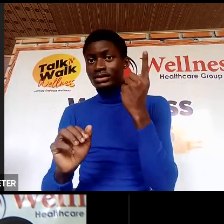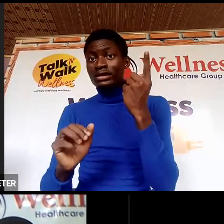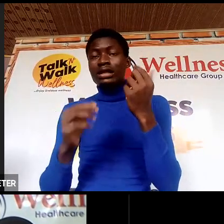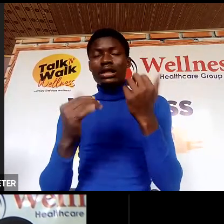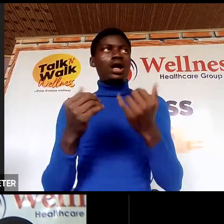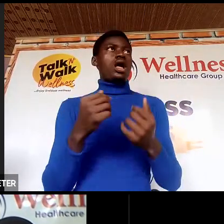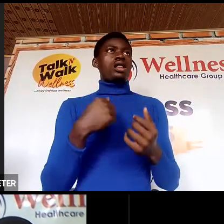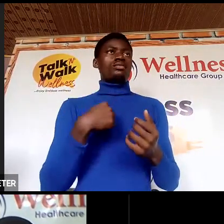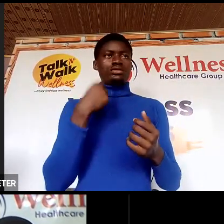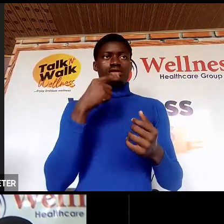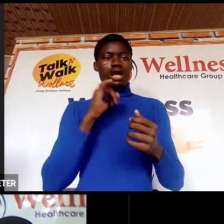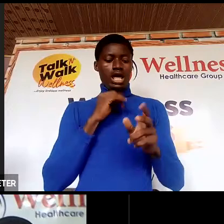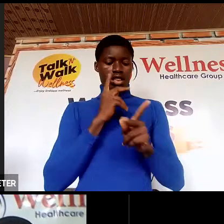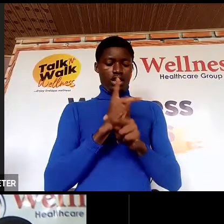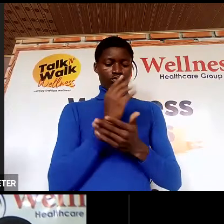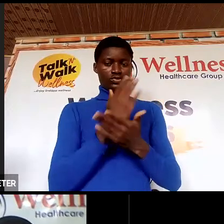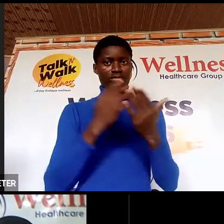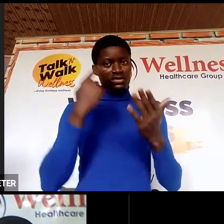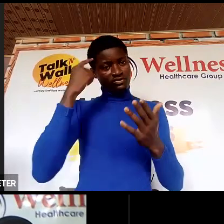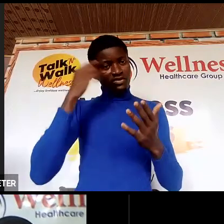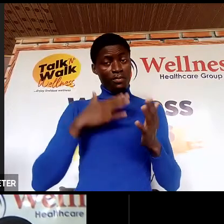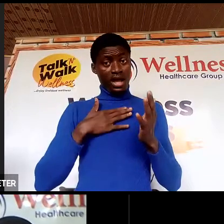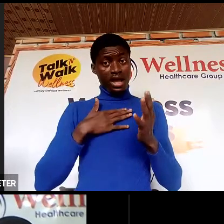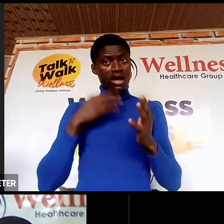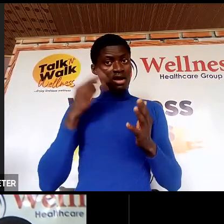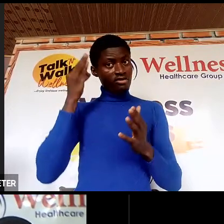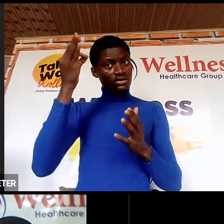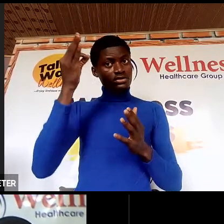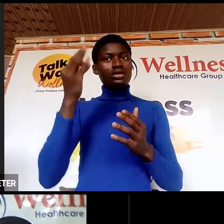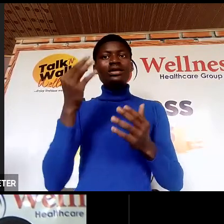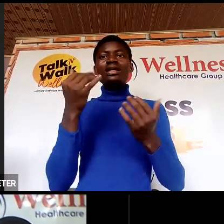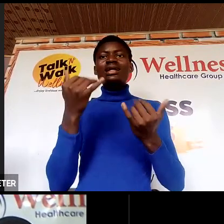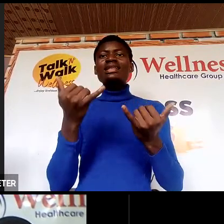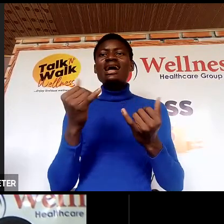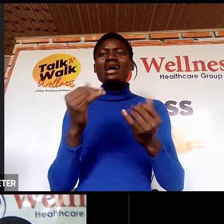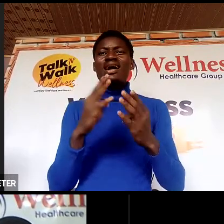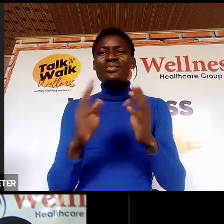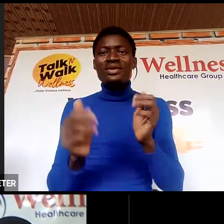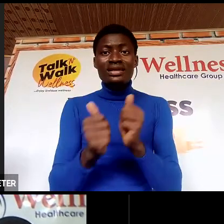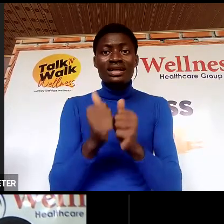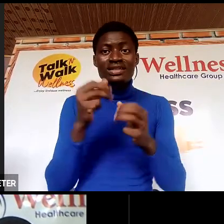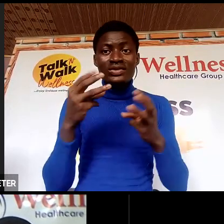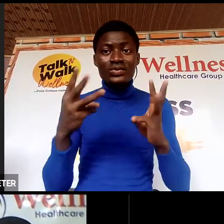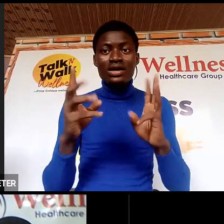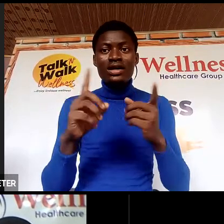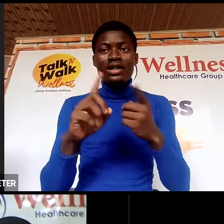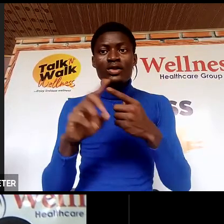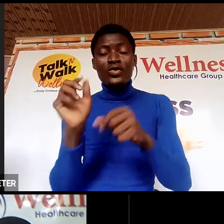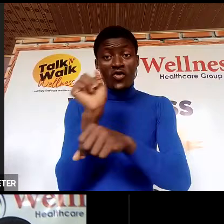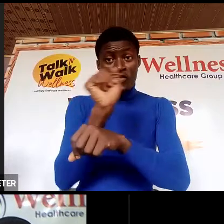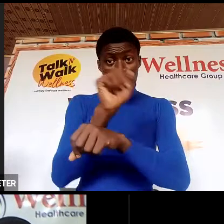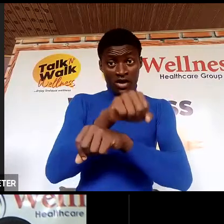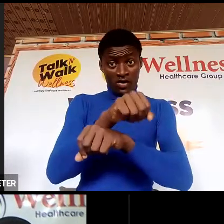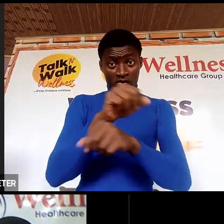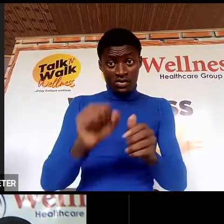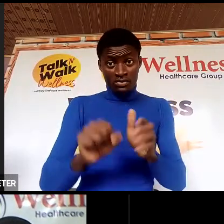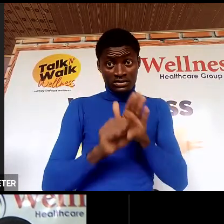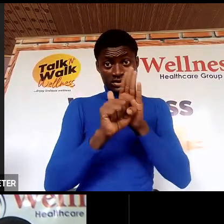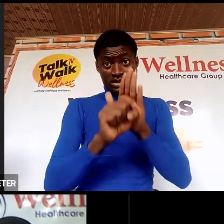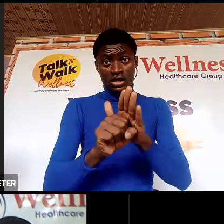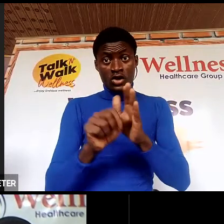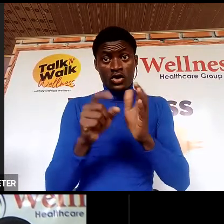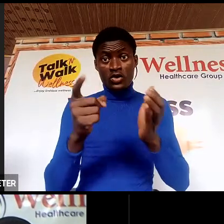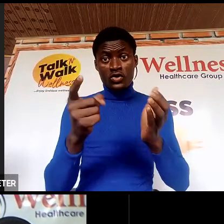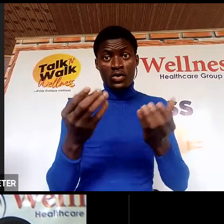easiest way to even step out of that stress is to ensure that you see yourself as the one responsible for your